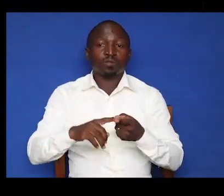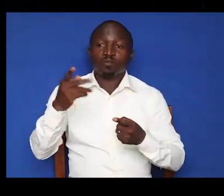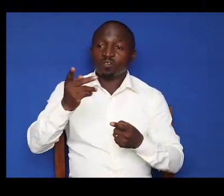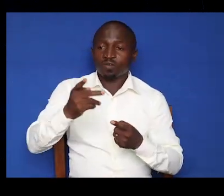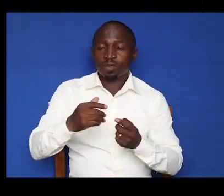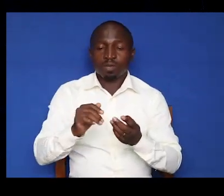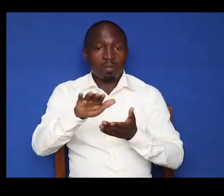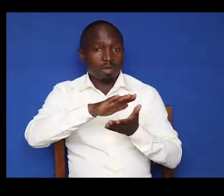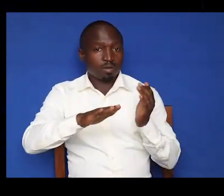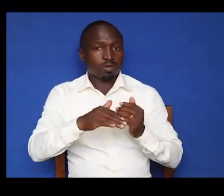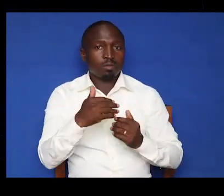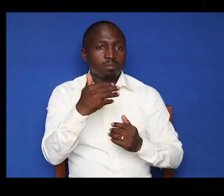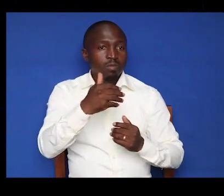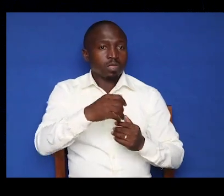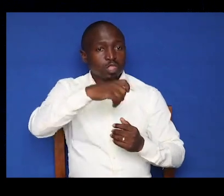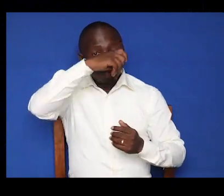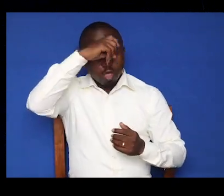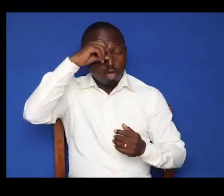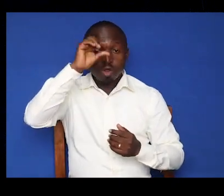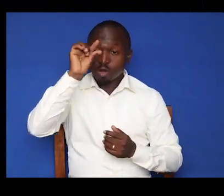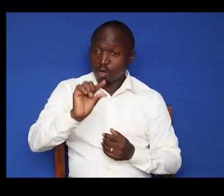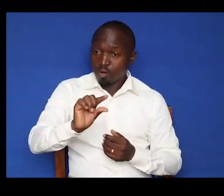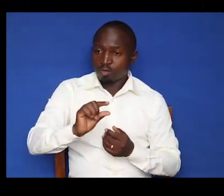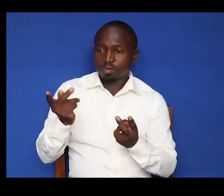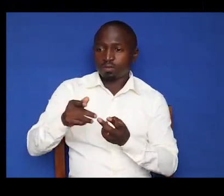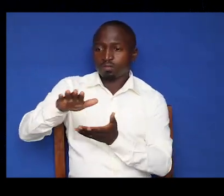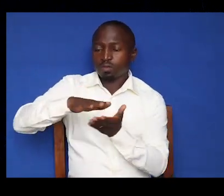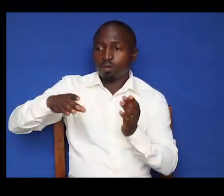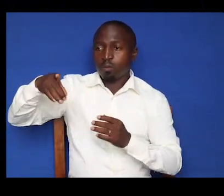where temperature low as experienced in areas of polar.